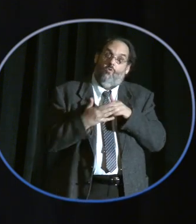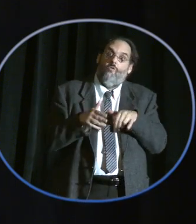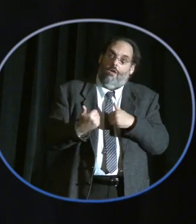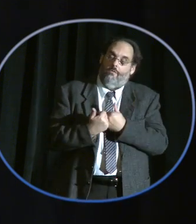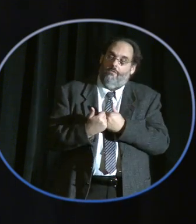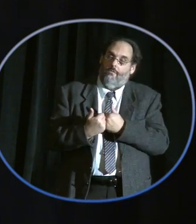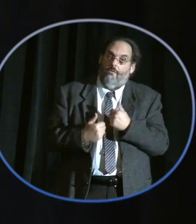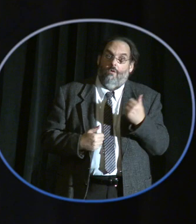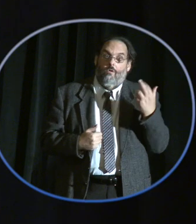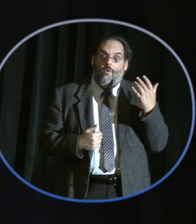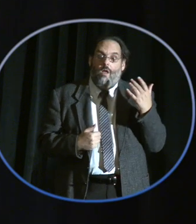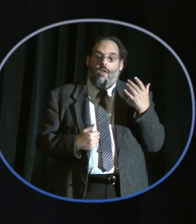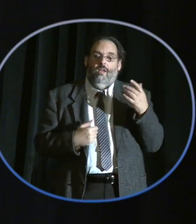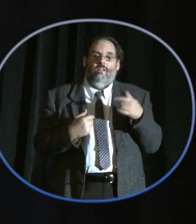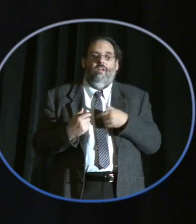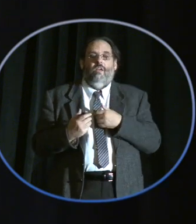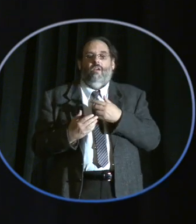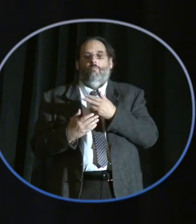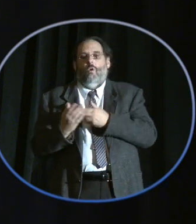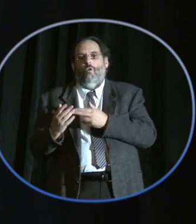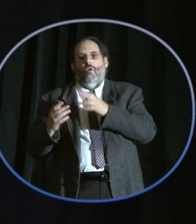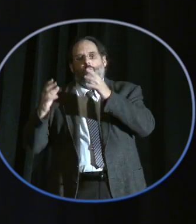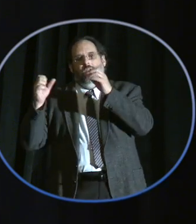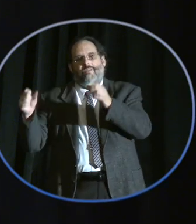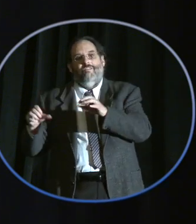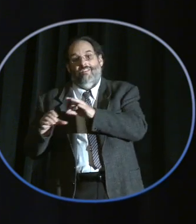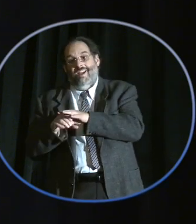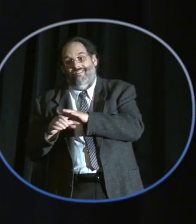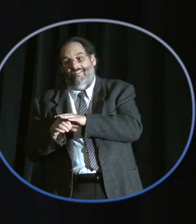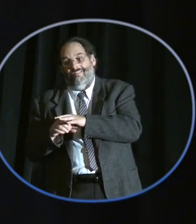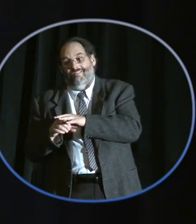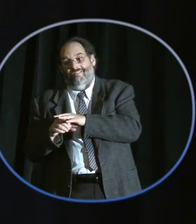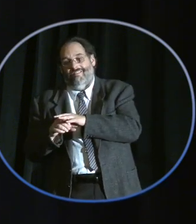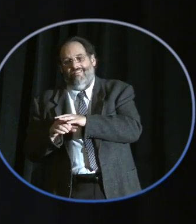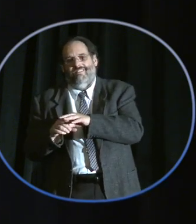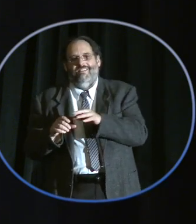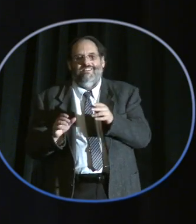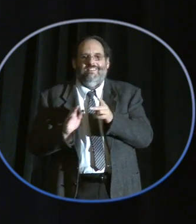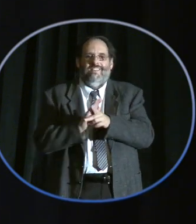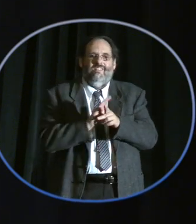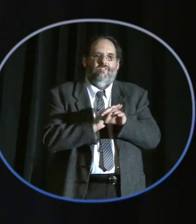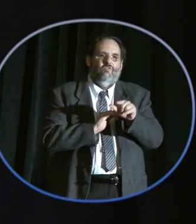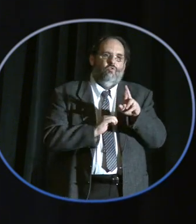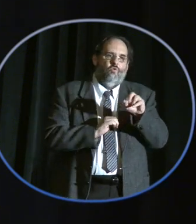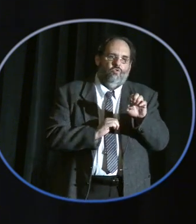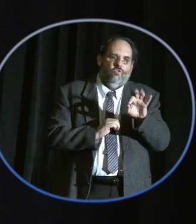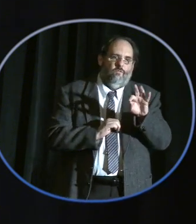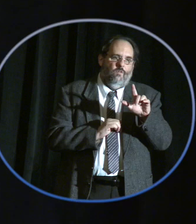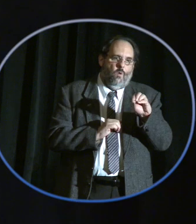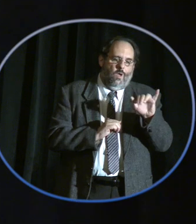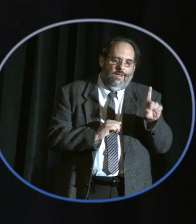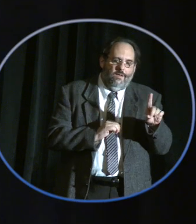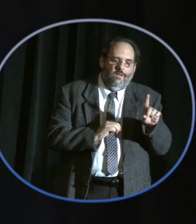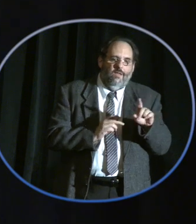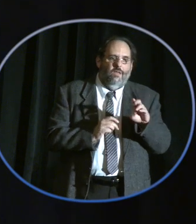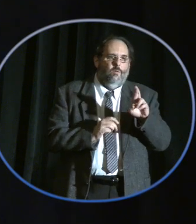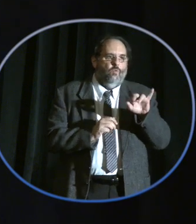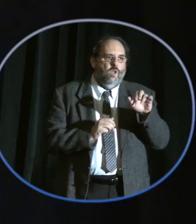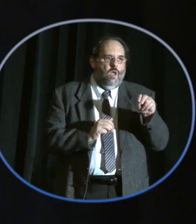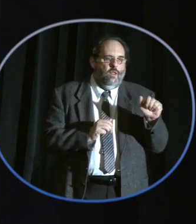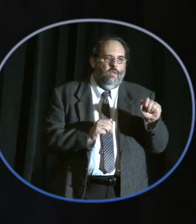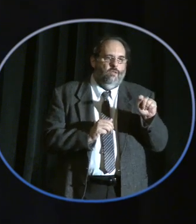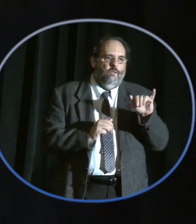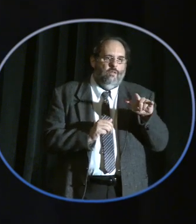challenge because with the combination of the presidential election, the killings of George Floyd, Breonna